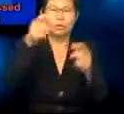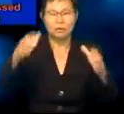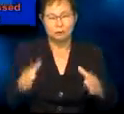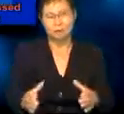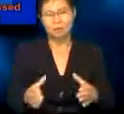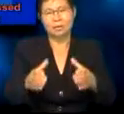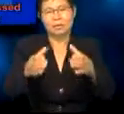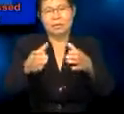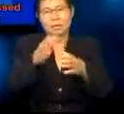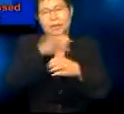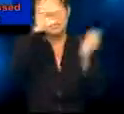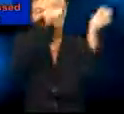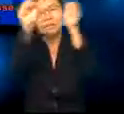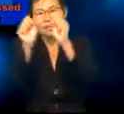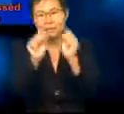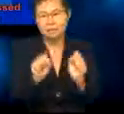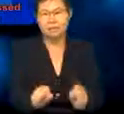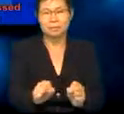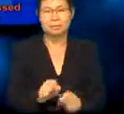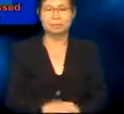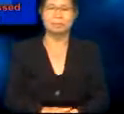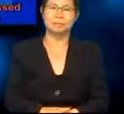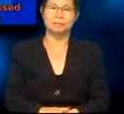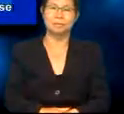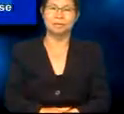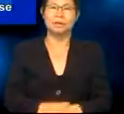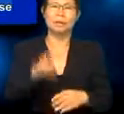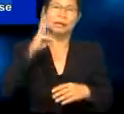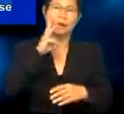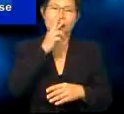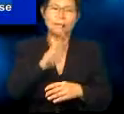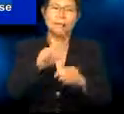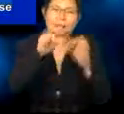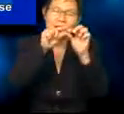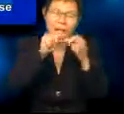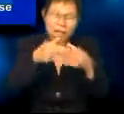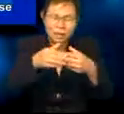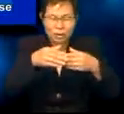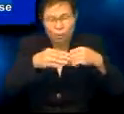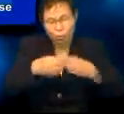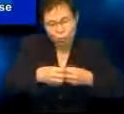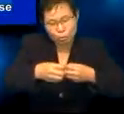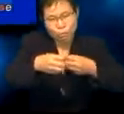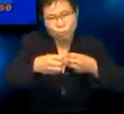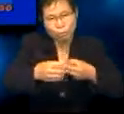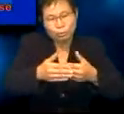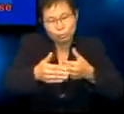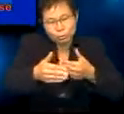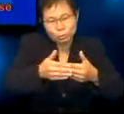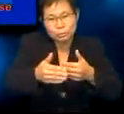This is volume and shape. Liquids that are slightly